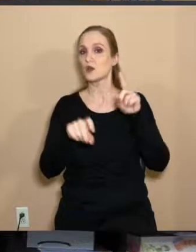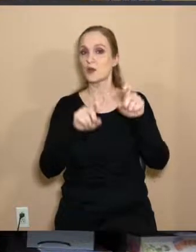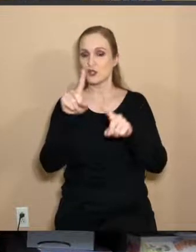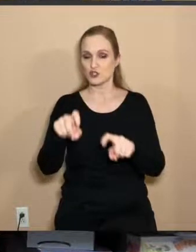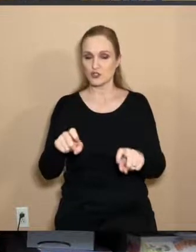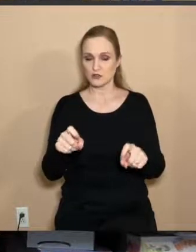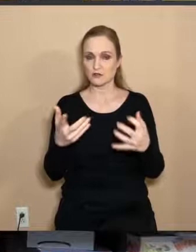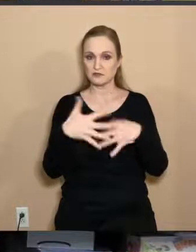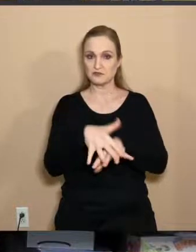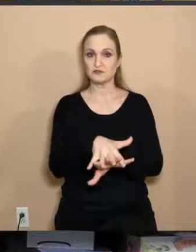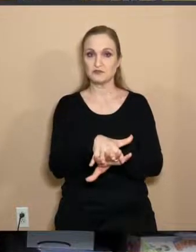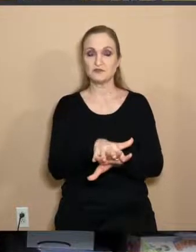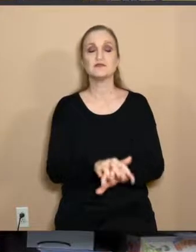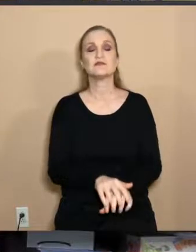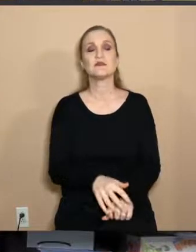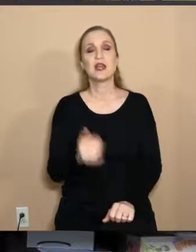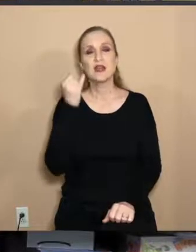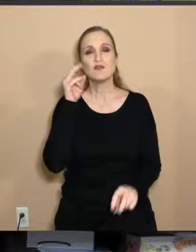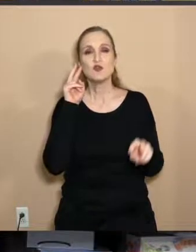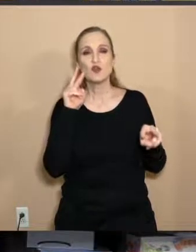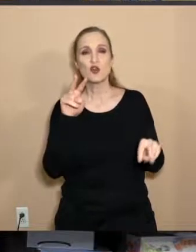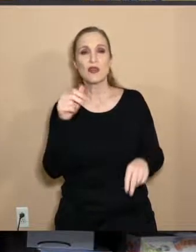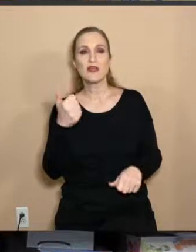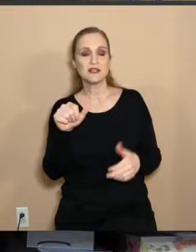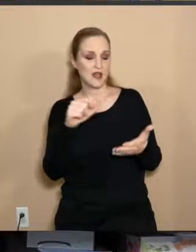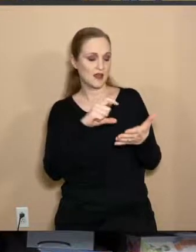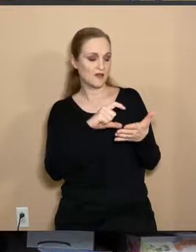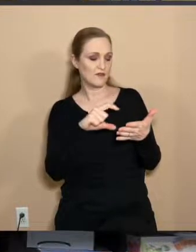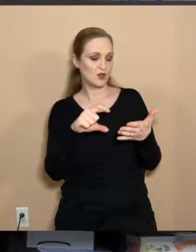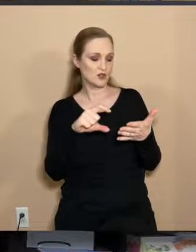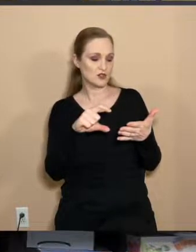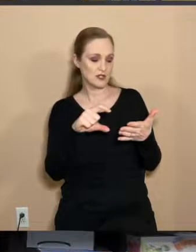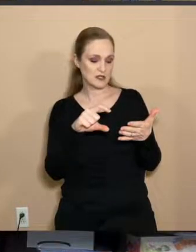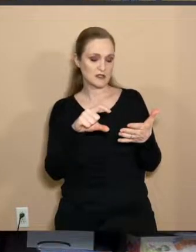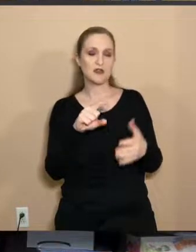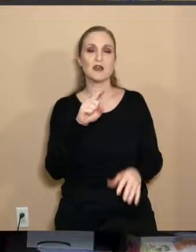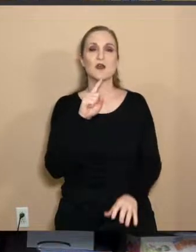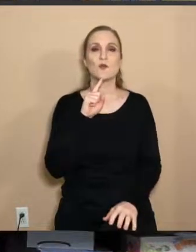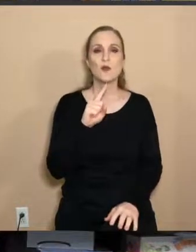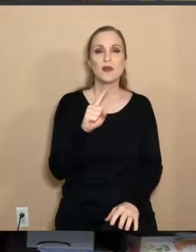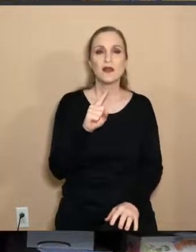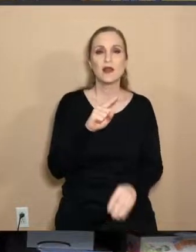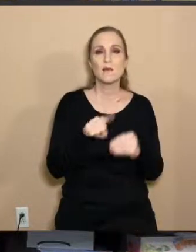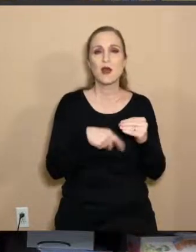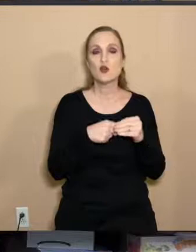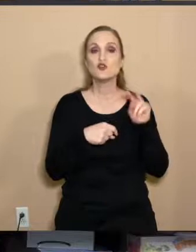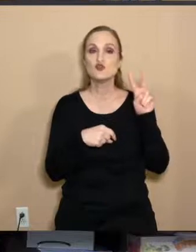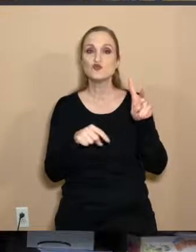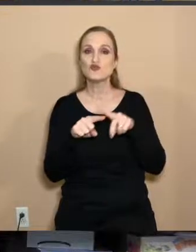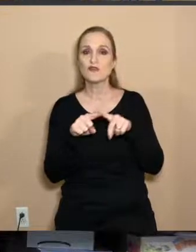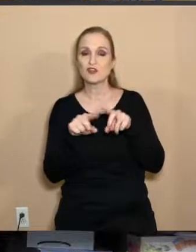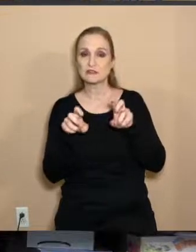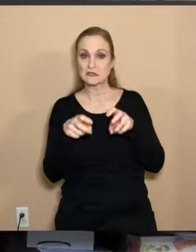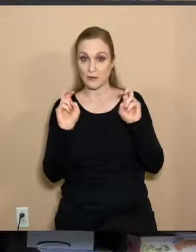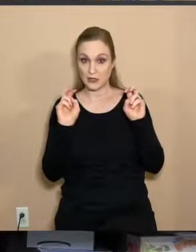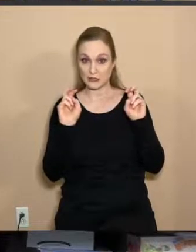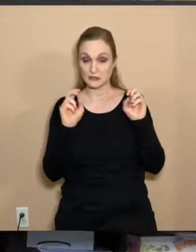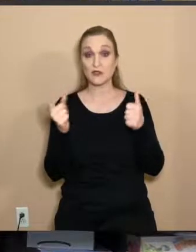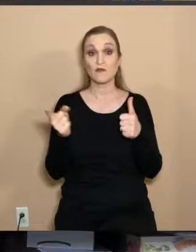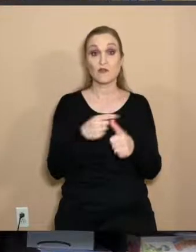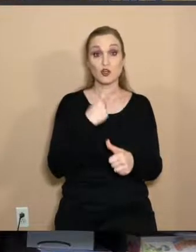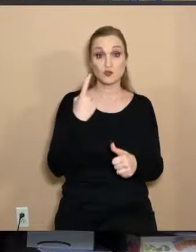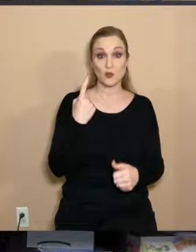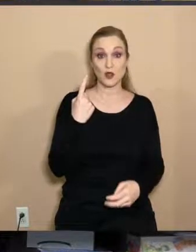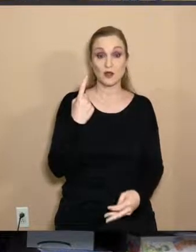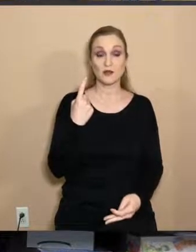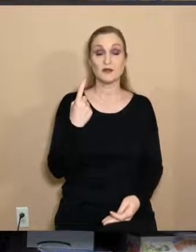those 10 verses. And if you look at the 10 verses, they really kind of deal with 2 topics. The first